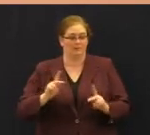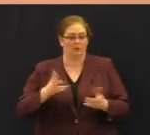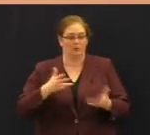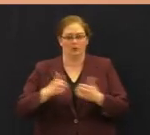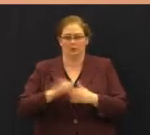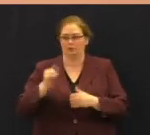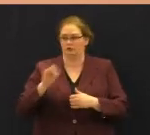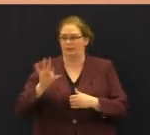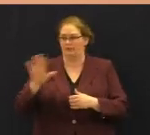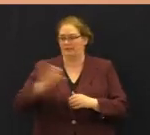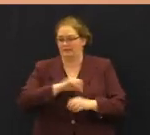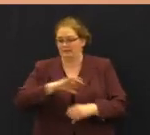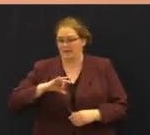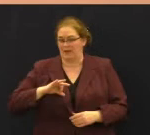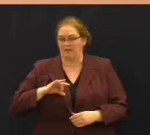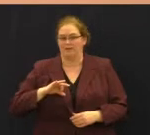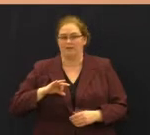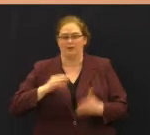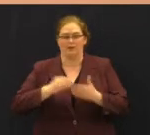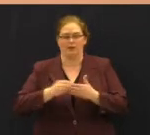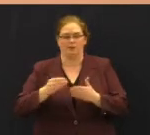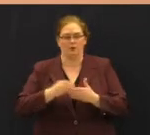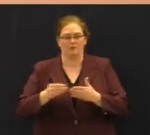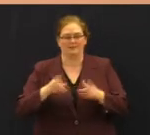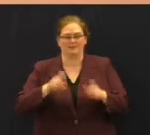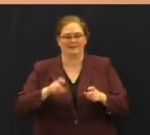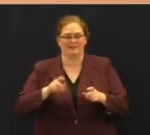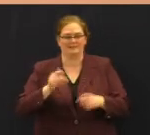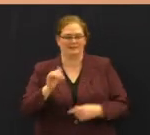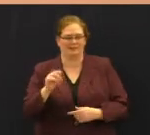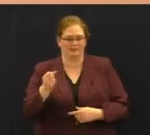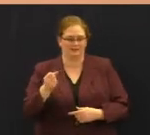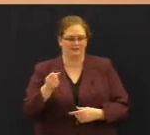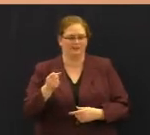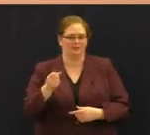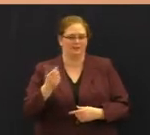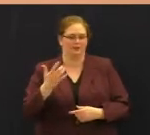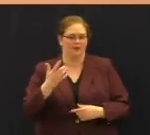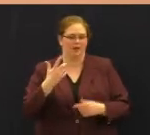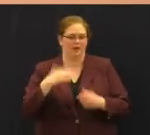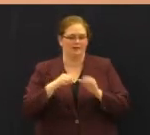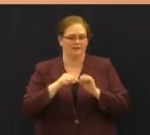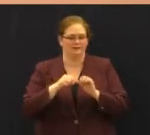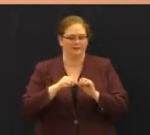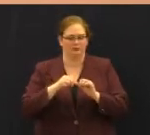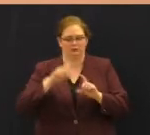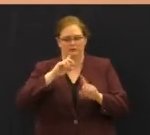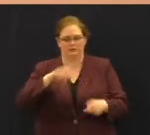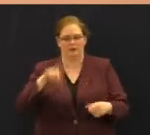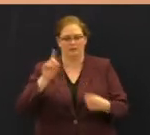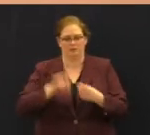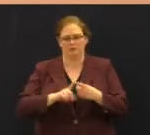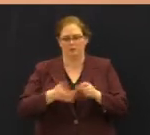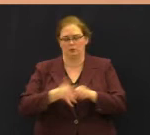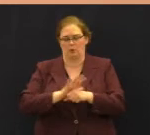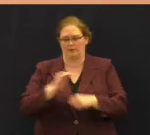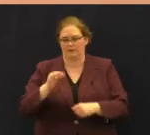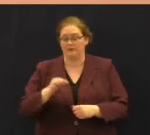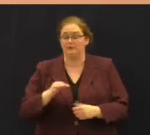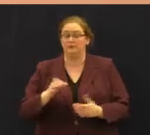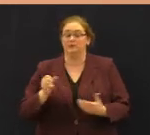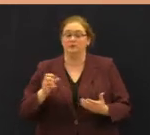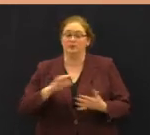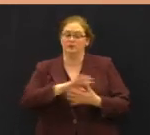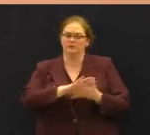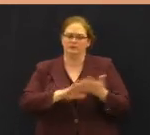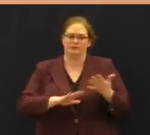his staff and purchasing test kits and our continued response to COVID-19. So these are some of the